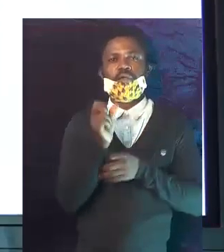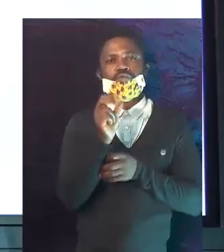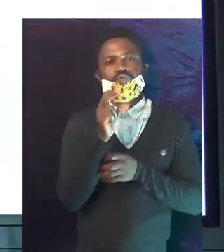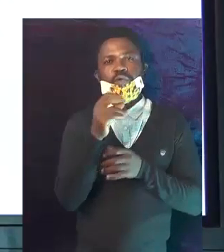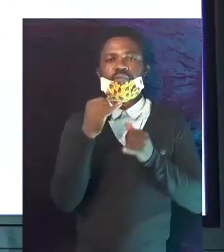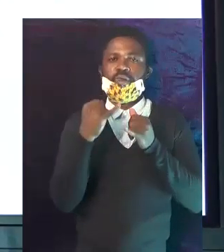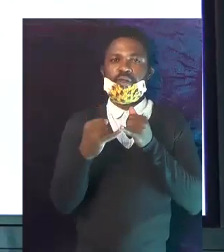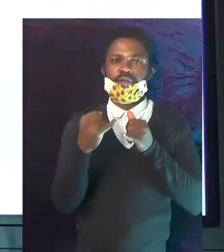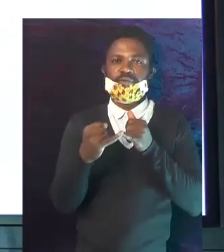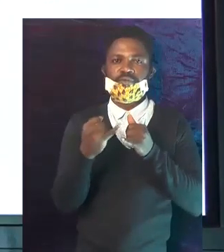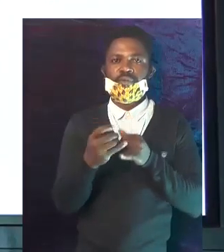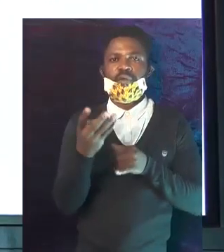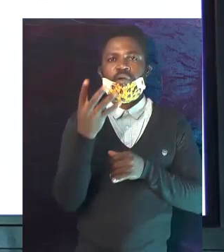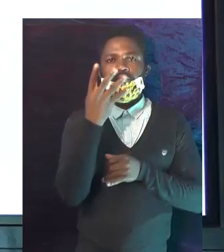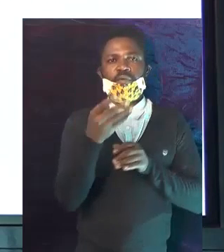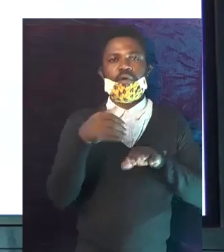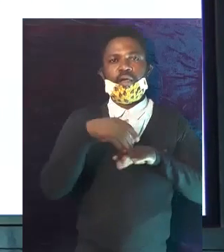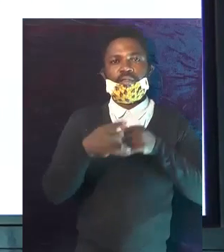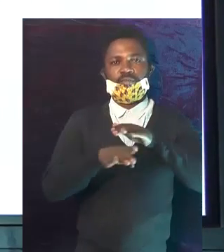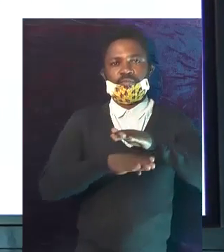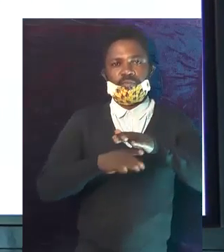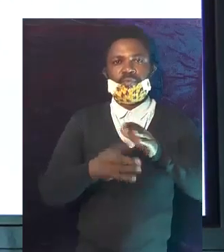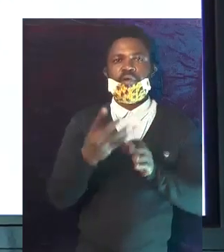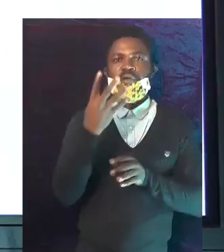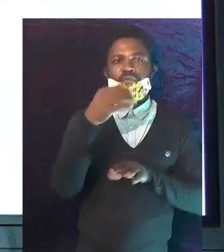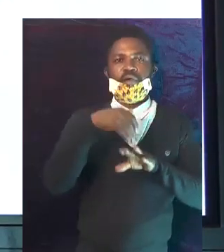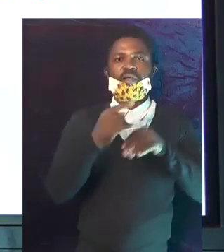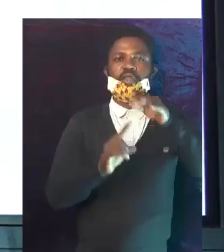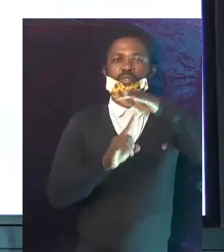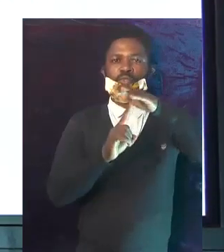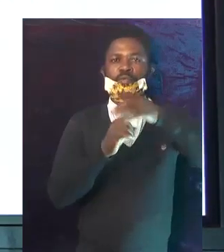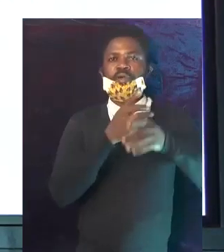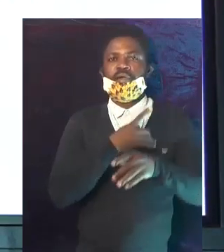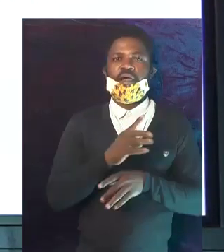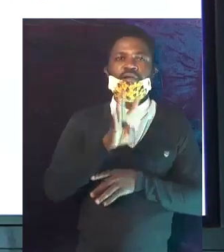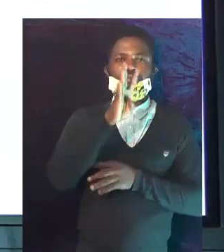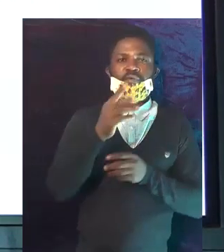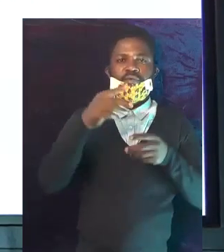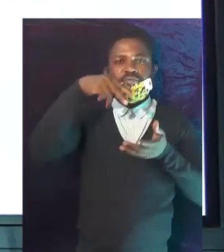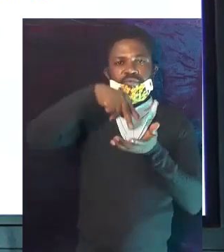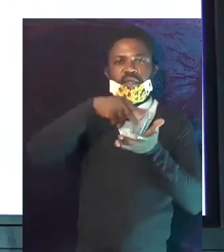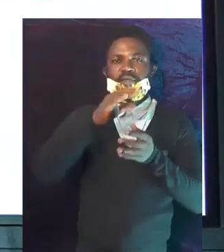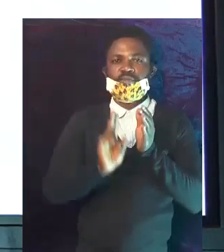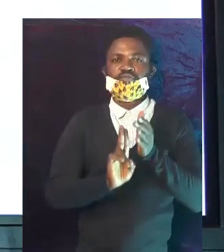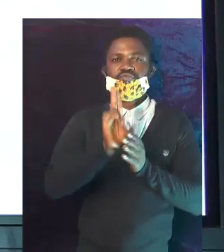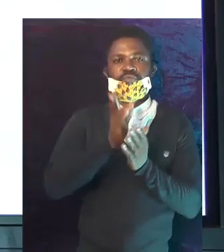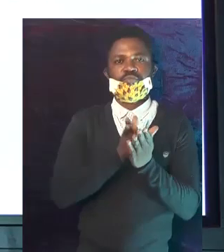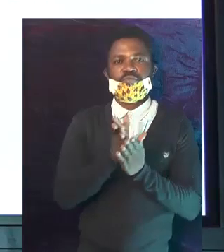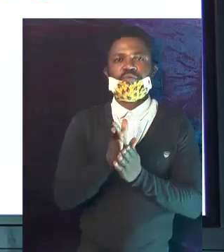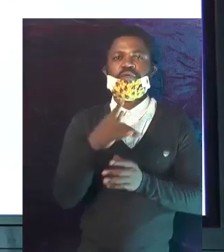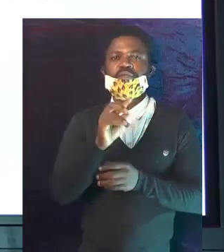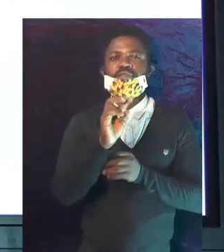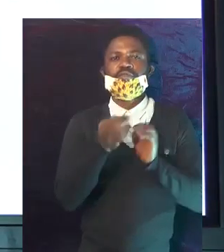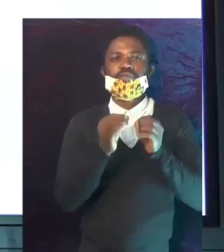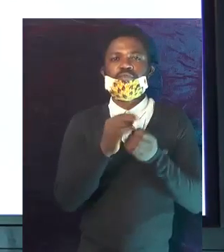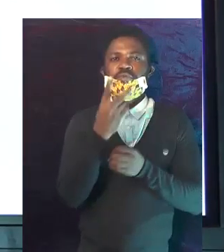12 edges. And there are 4 at the base, 4 at the top, and 4 standing upright.